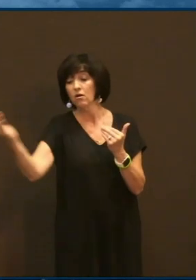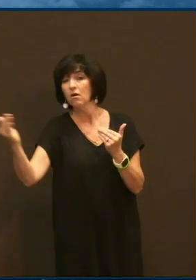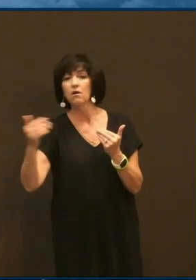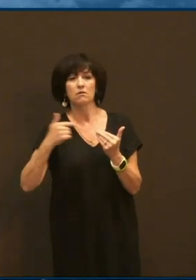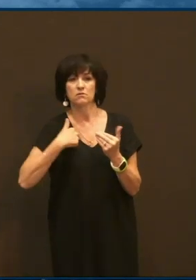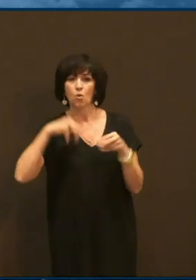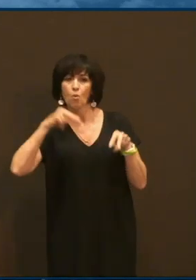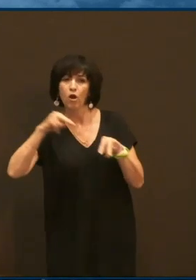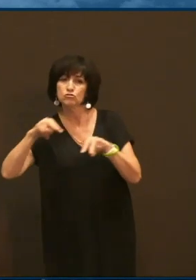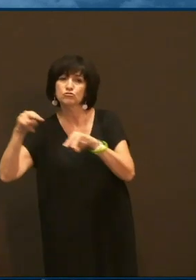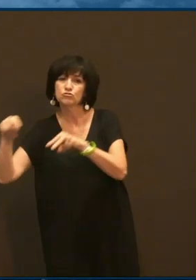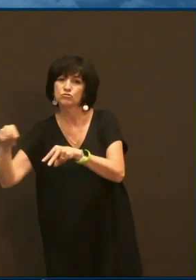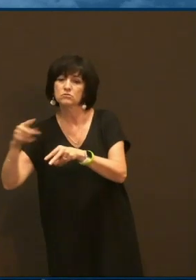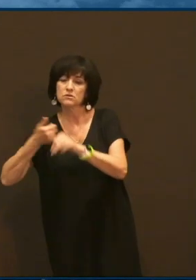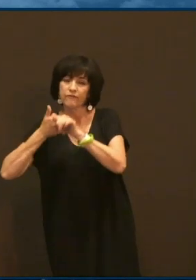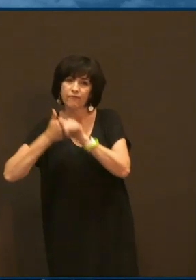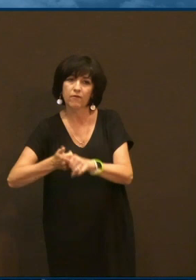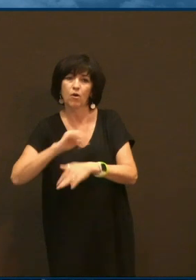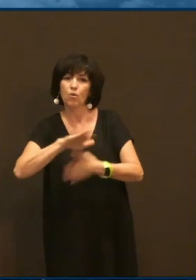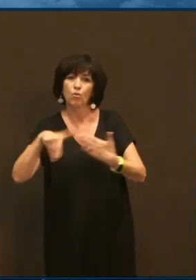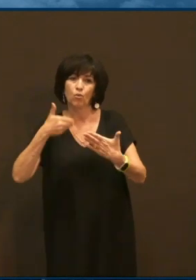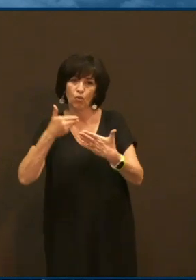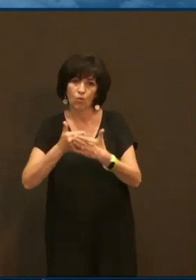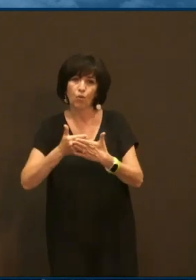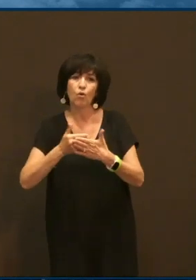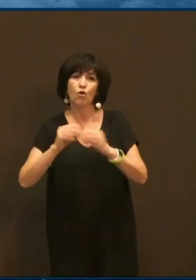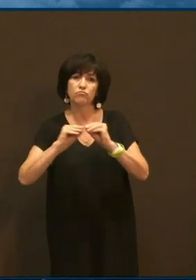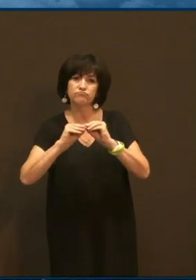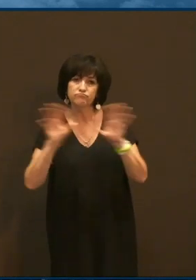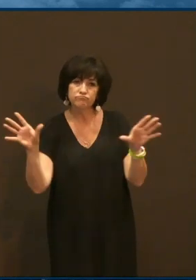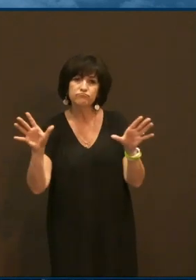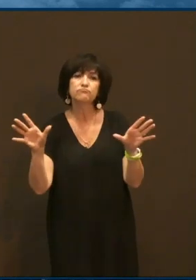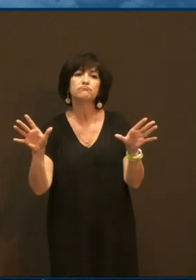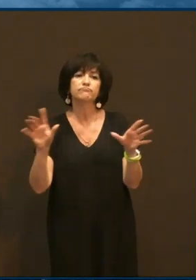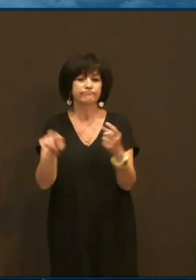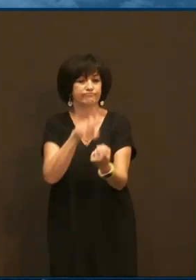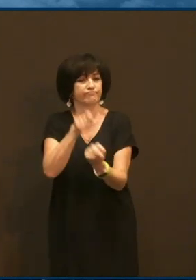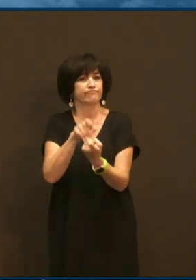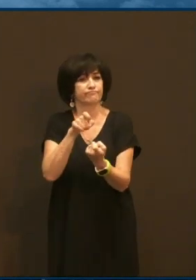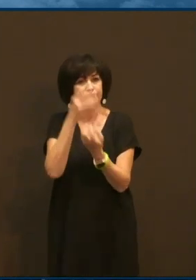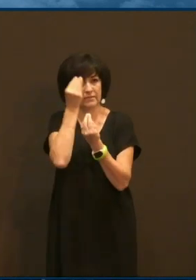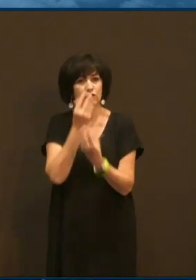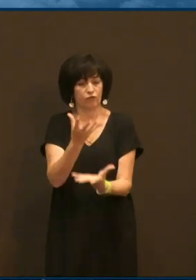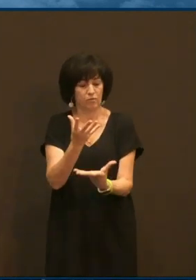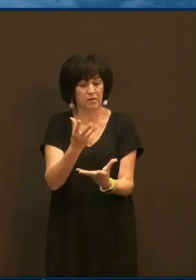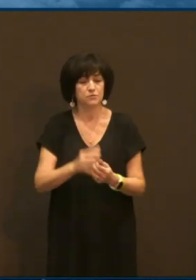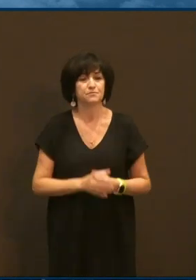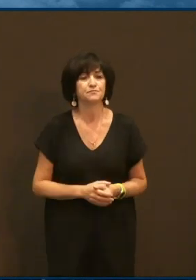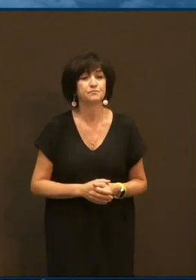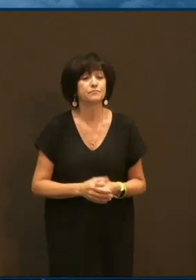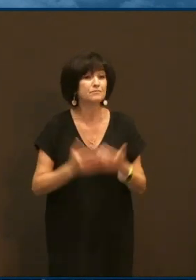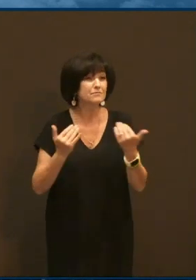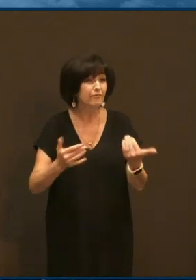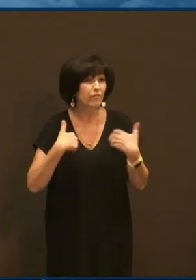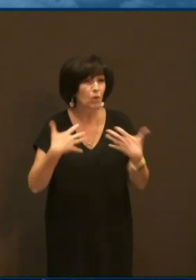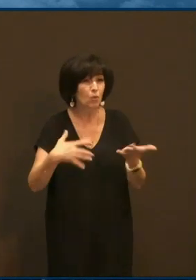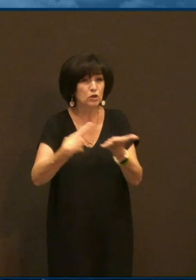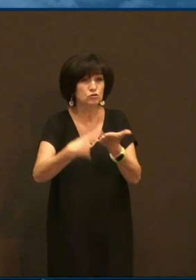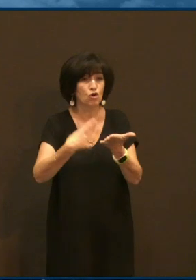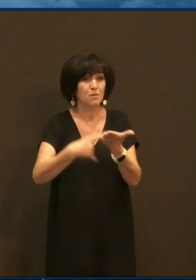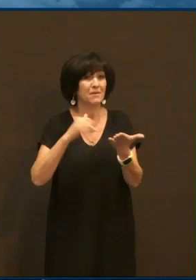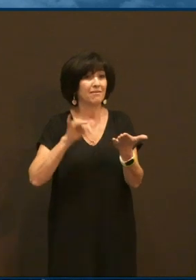And finally, I want to provide an update on our contact tracing program. We are